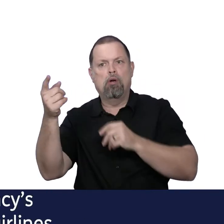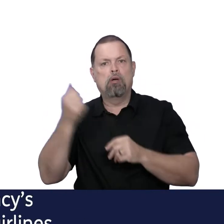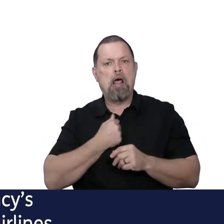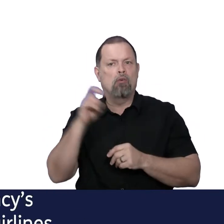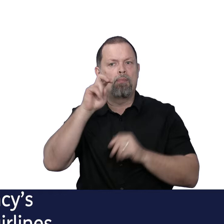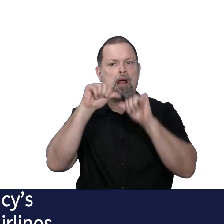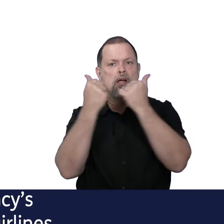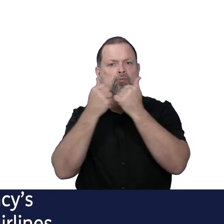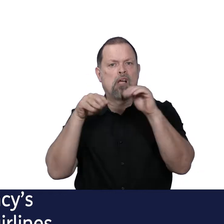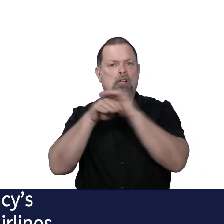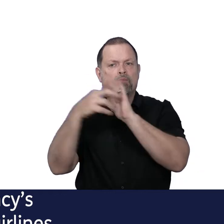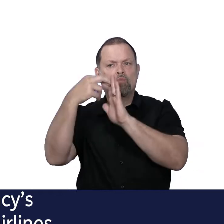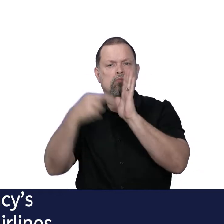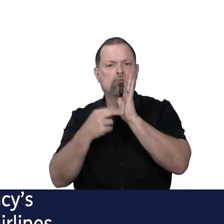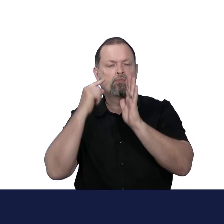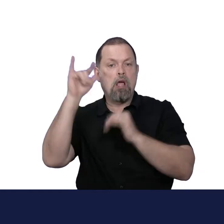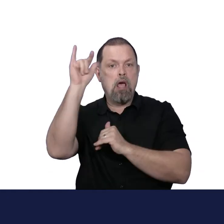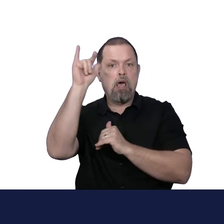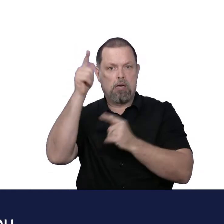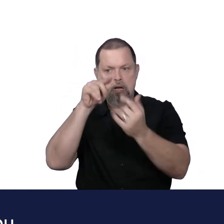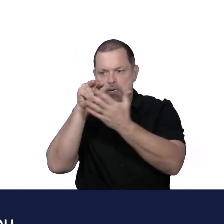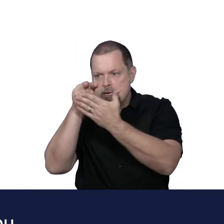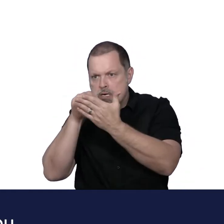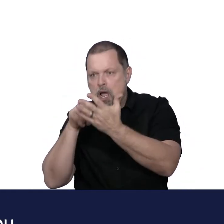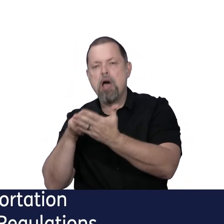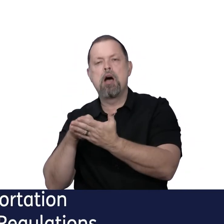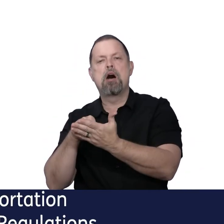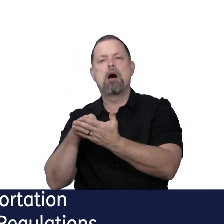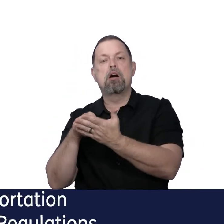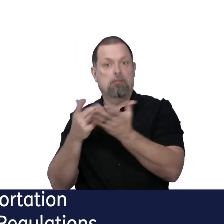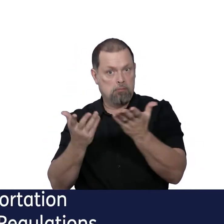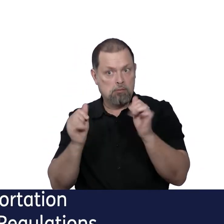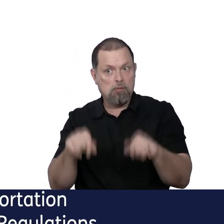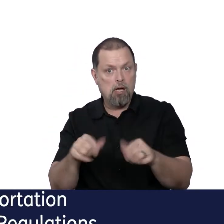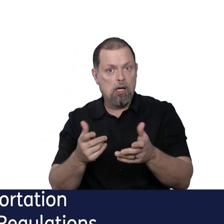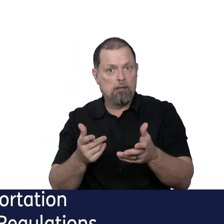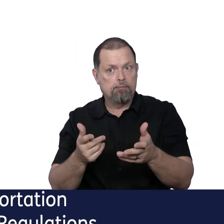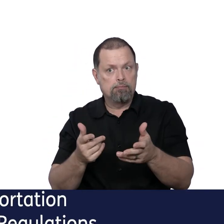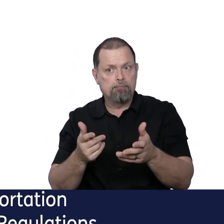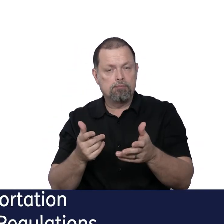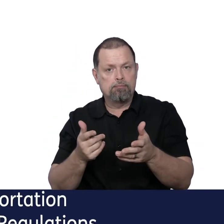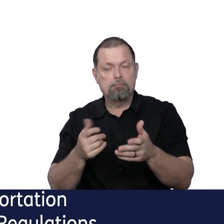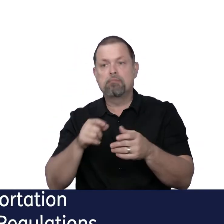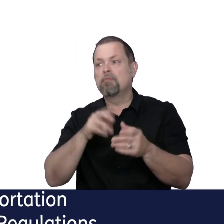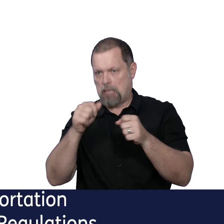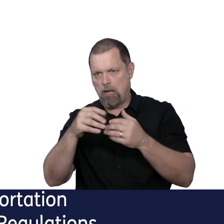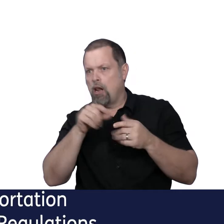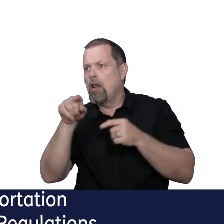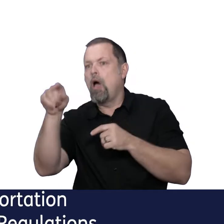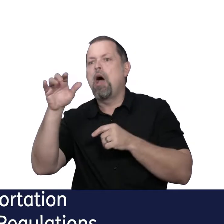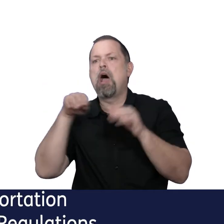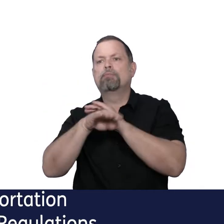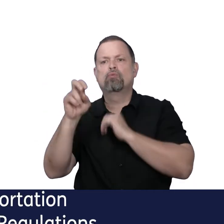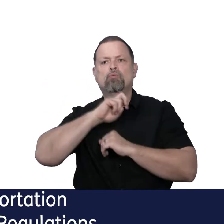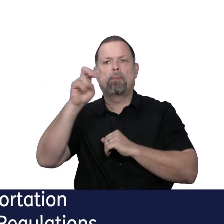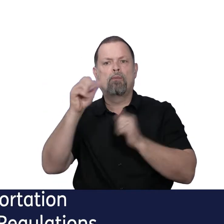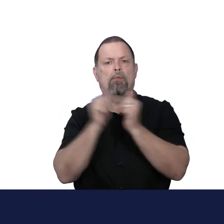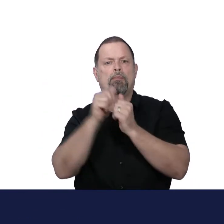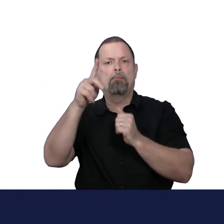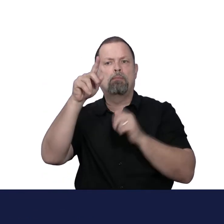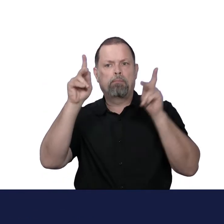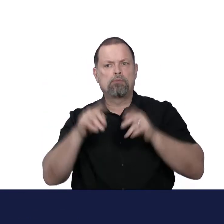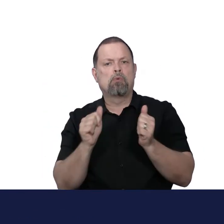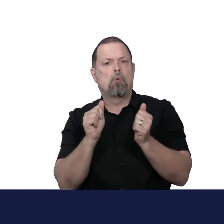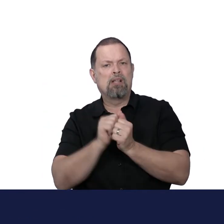Agency's accessibility rules for airlines. This would lead you to the Accessible Transportation for Persons with Disabilities